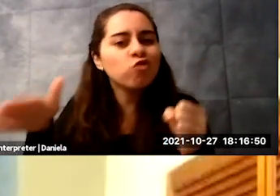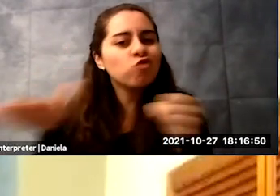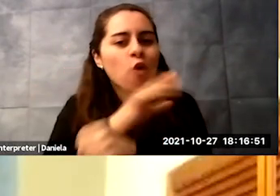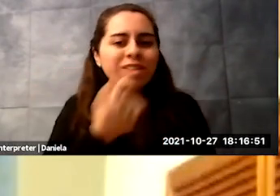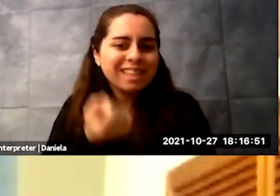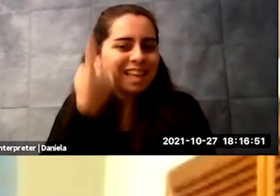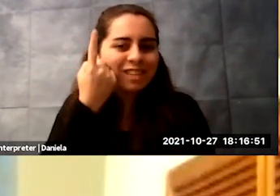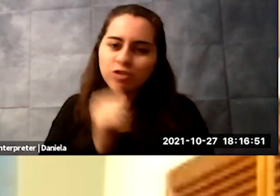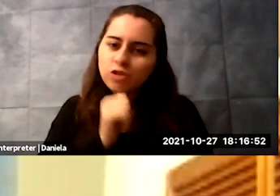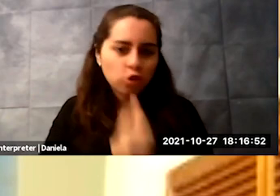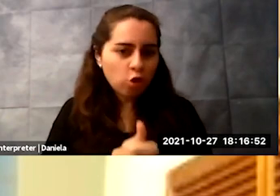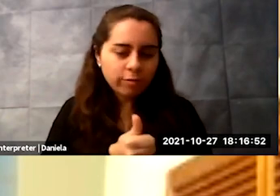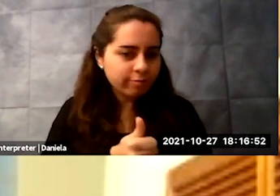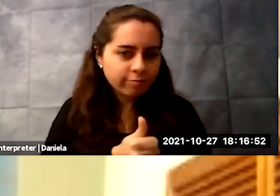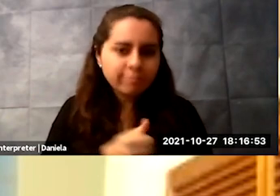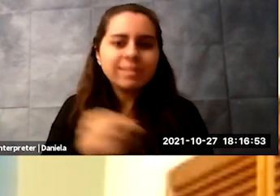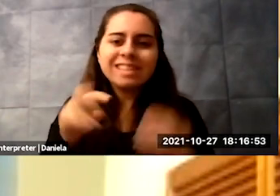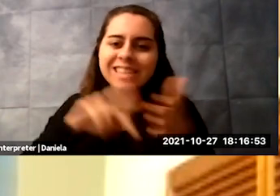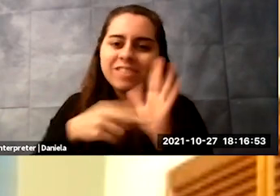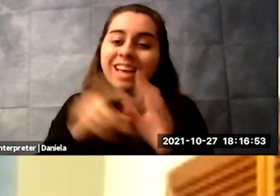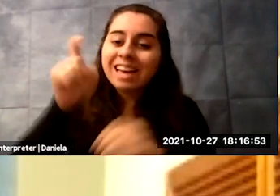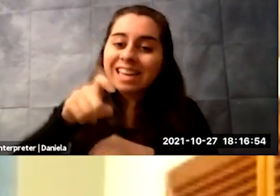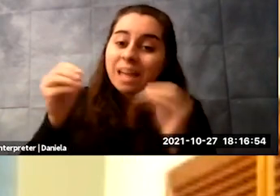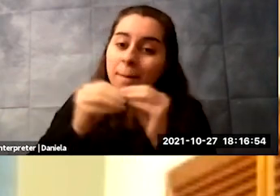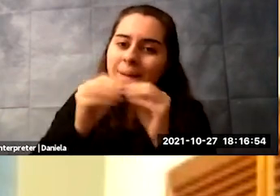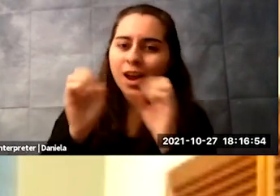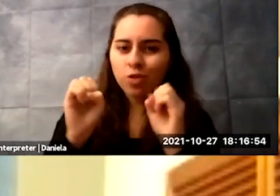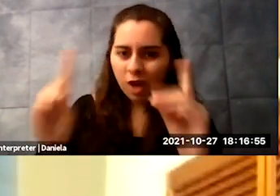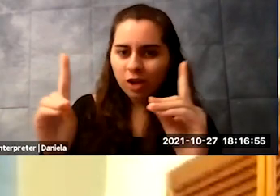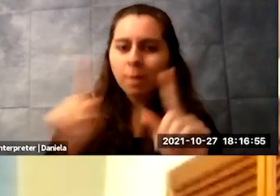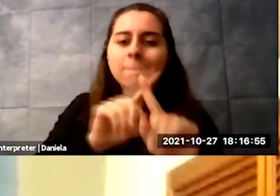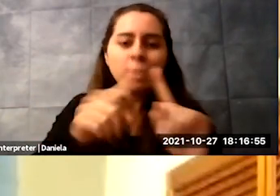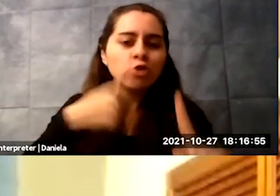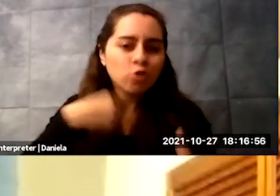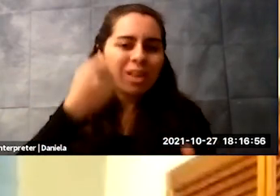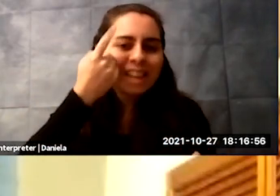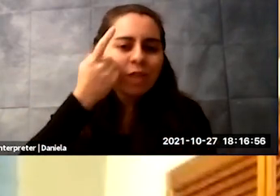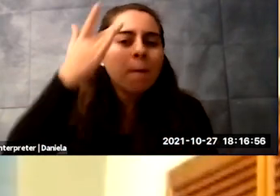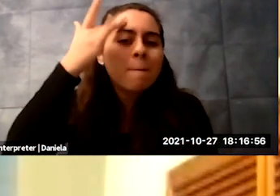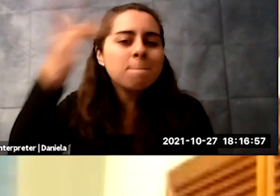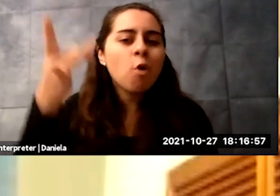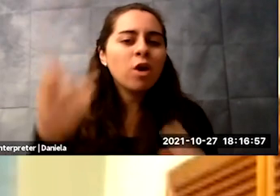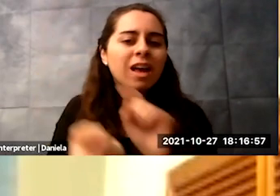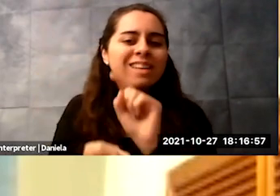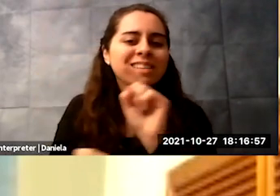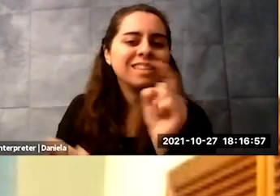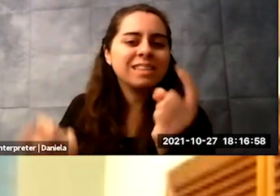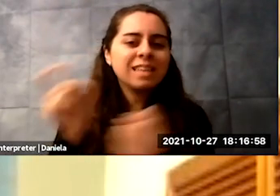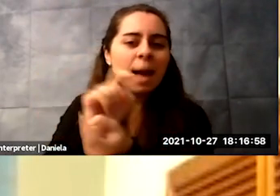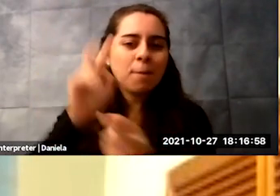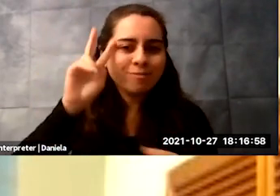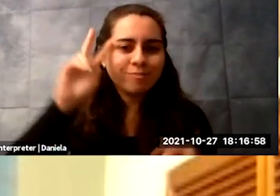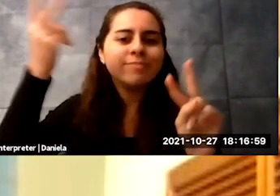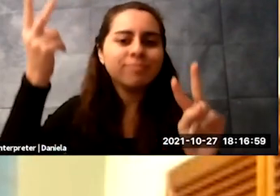understand where that dynamic happened, but I think that it requires